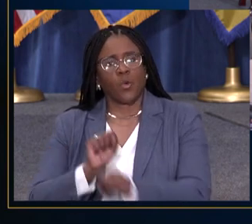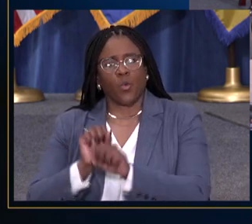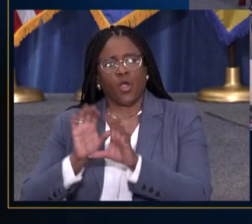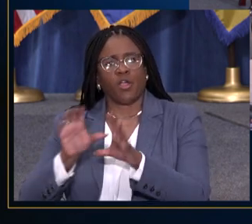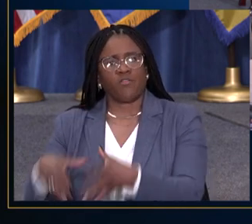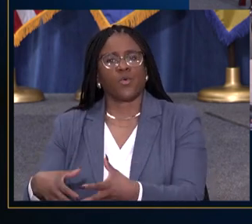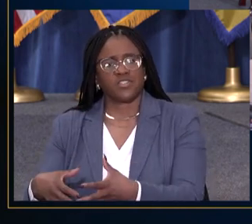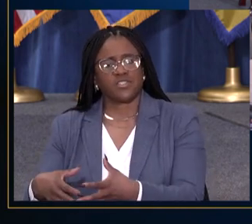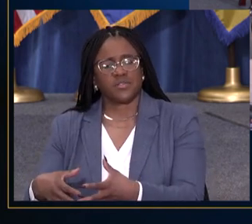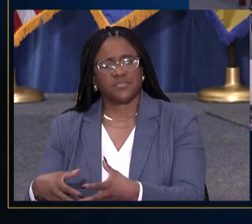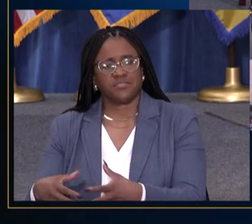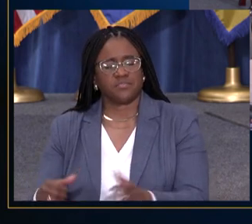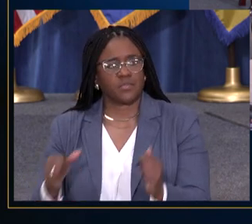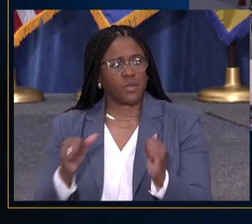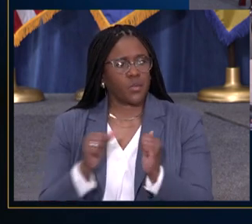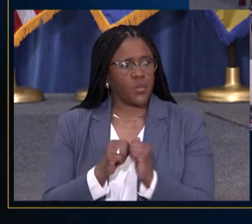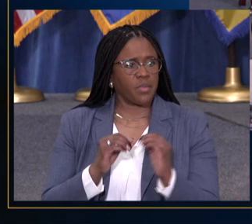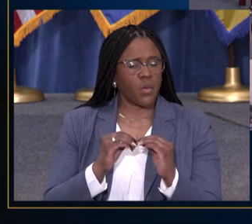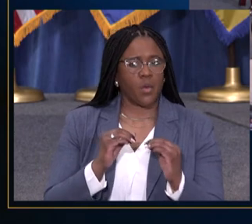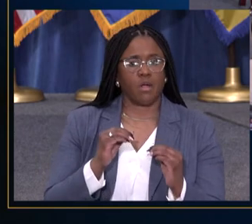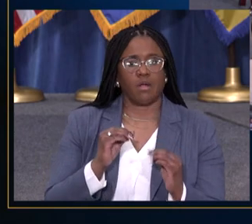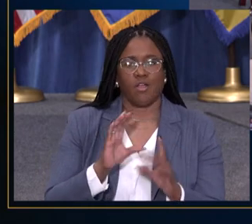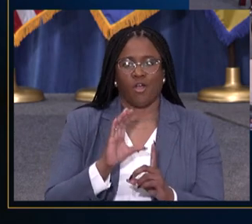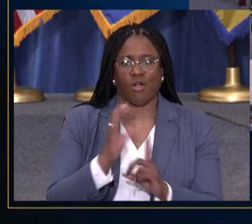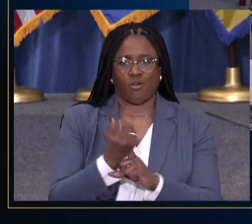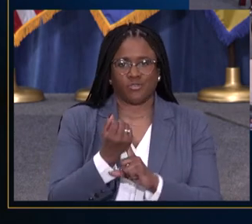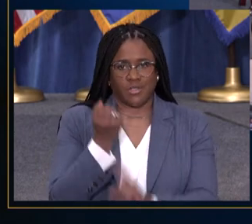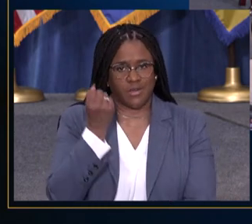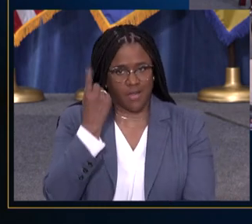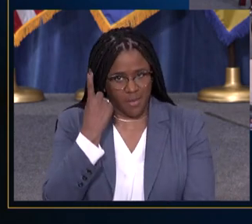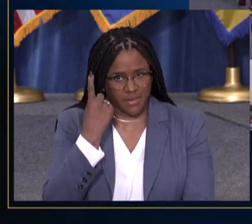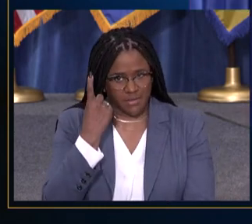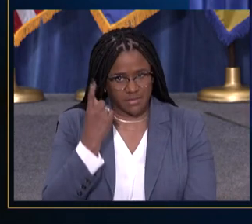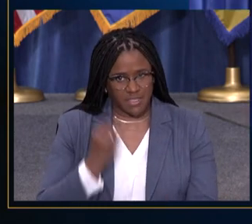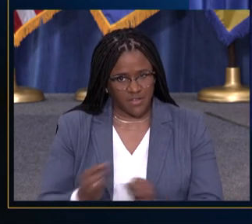workforce with more culturally competent individuals. But